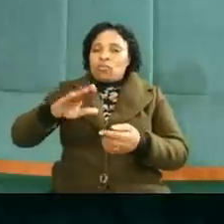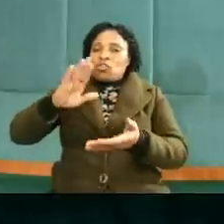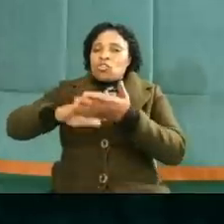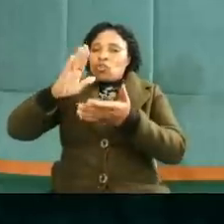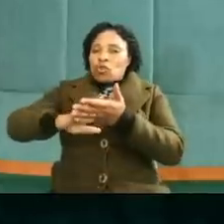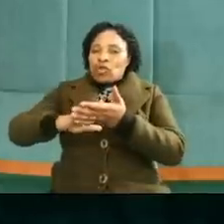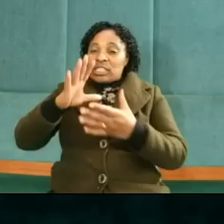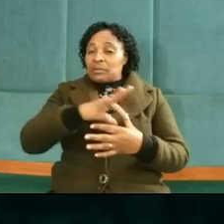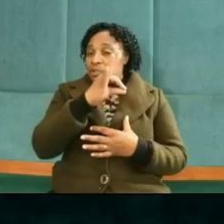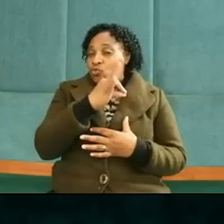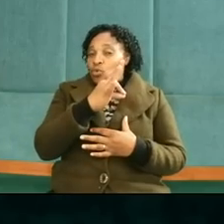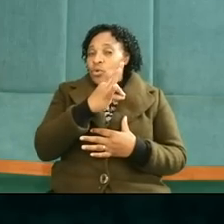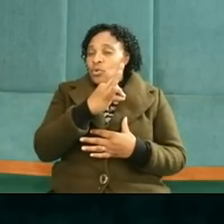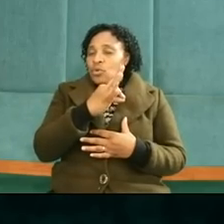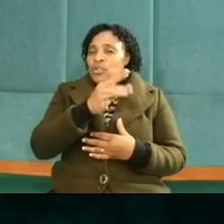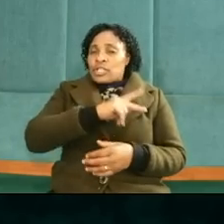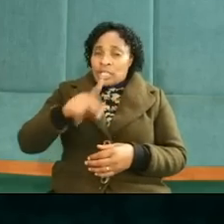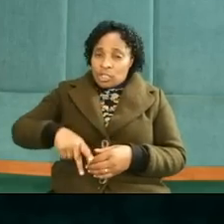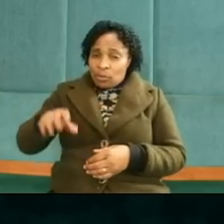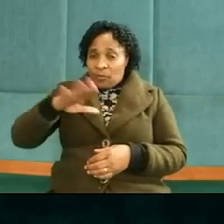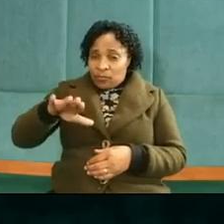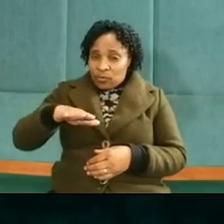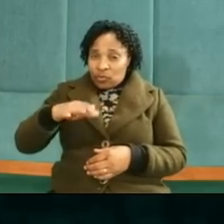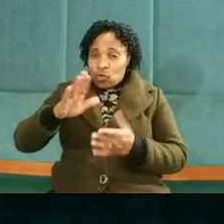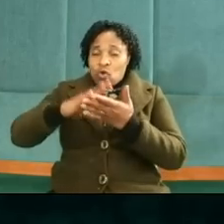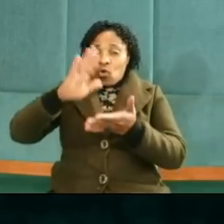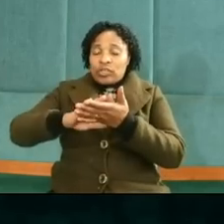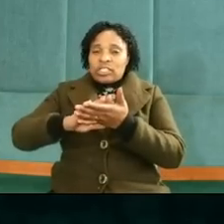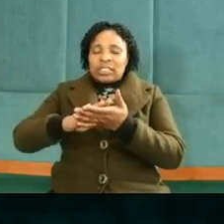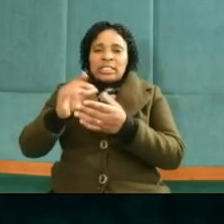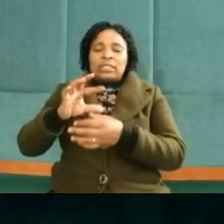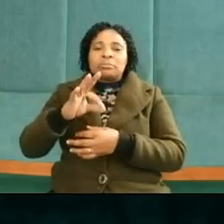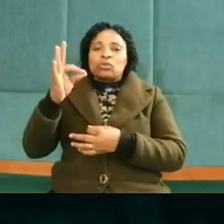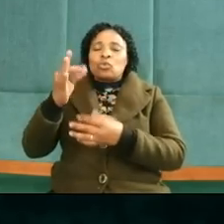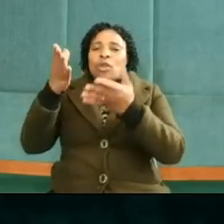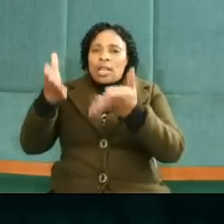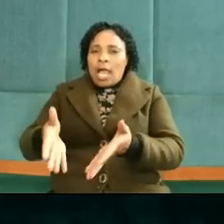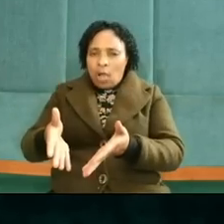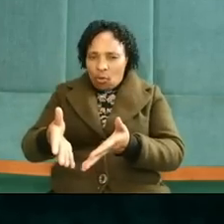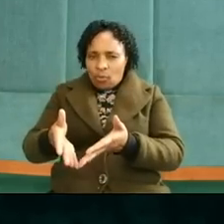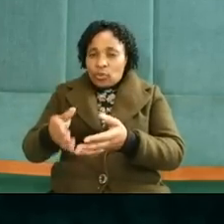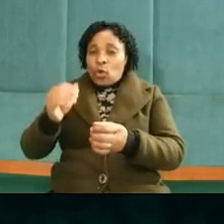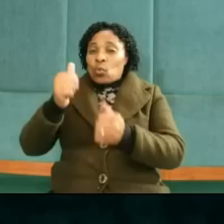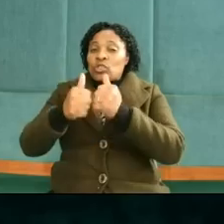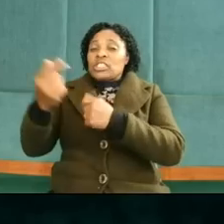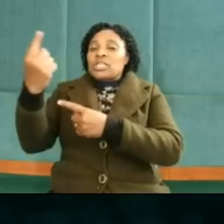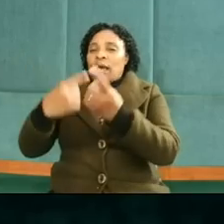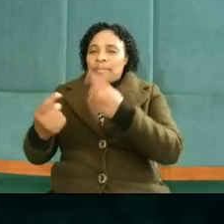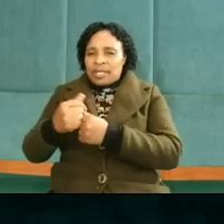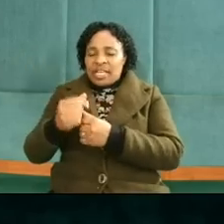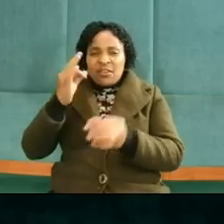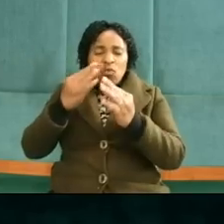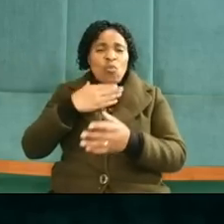is spiritual. The kingdom of glory is literal. The kingdom of grace is here. The kingdom of glory is coming. If you want to be